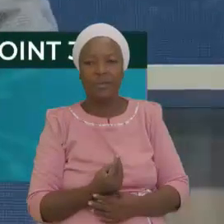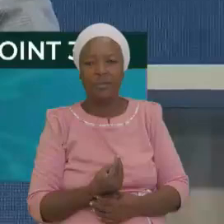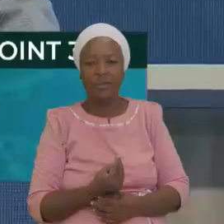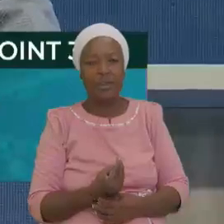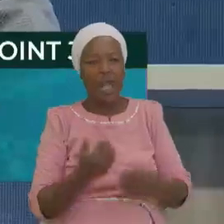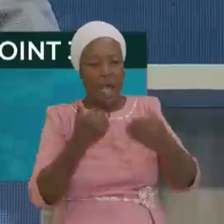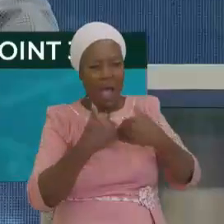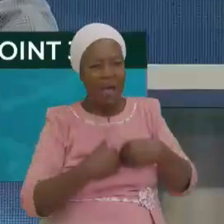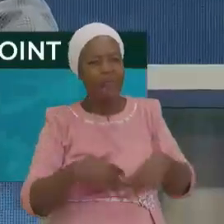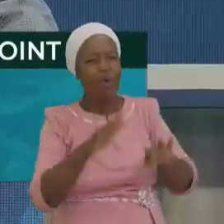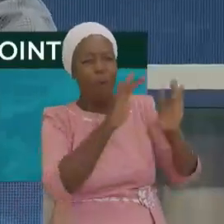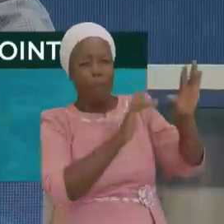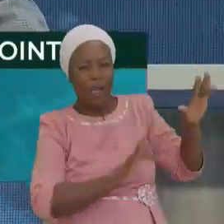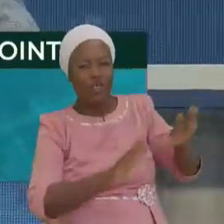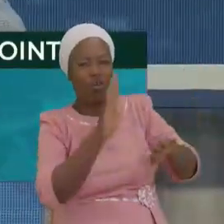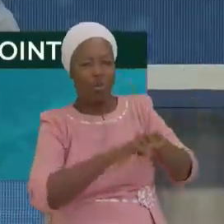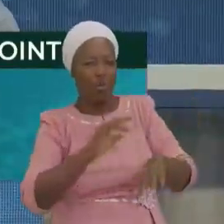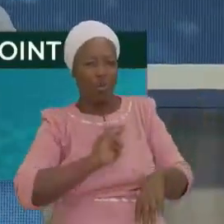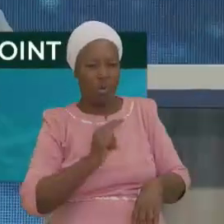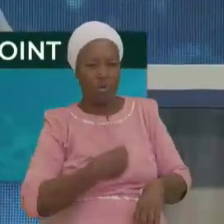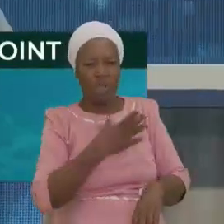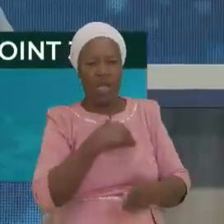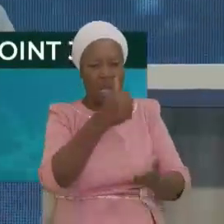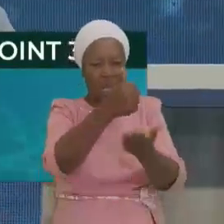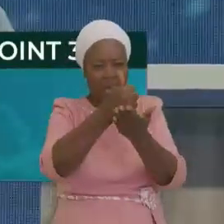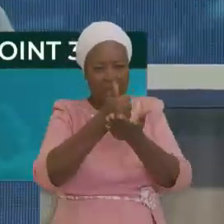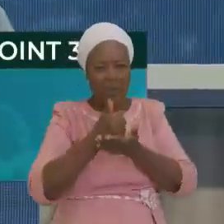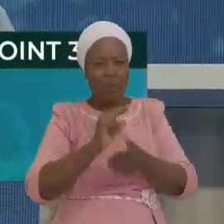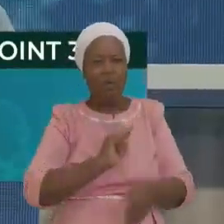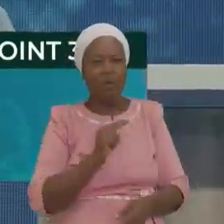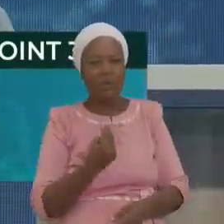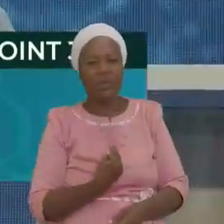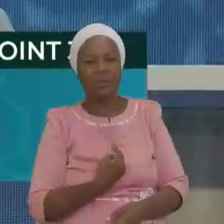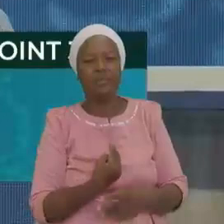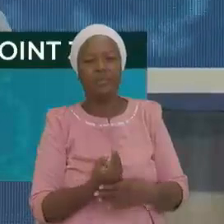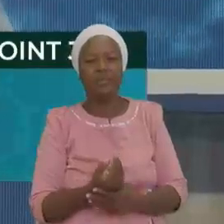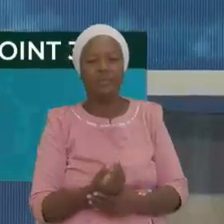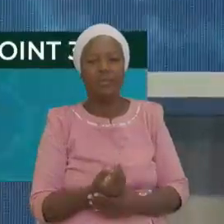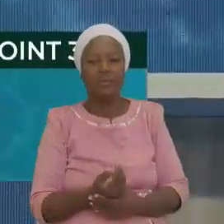Have compassion on us and help us.